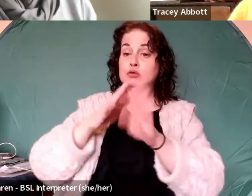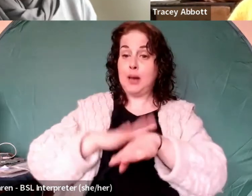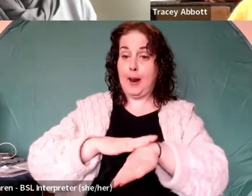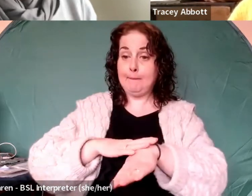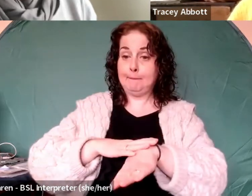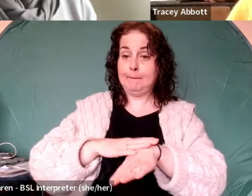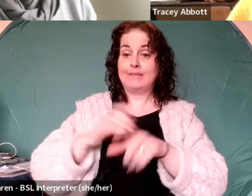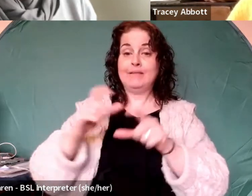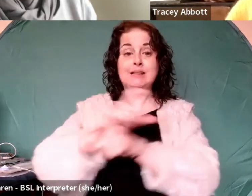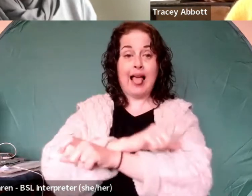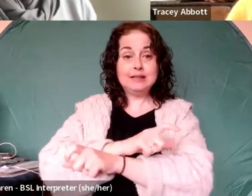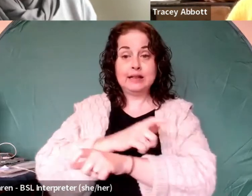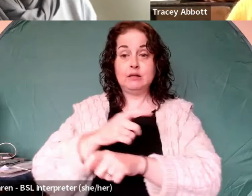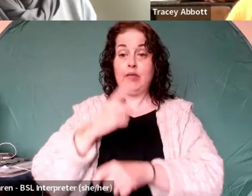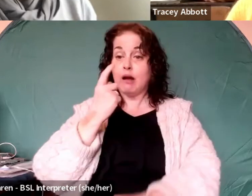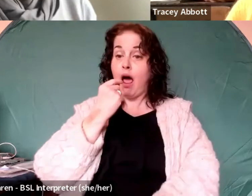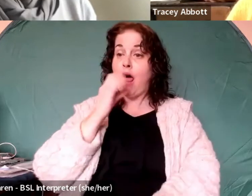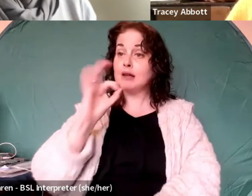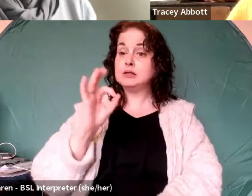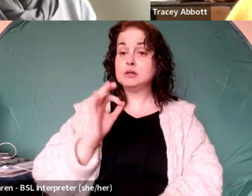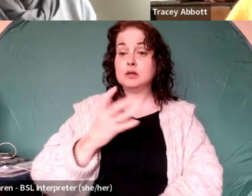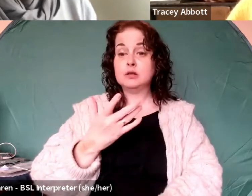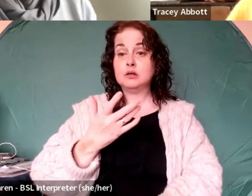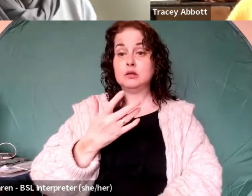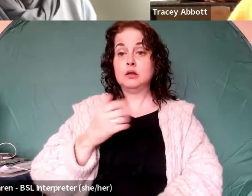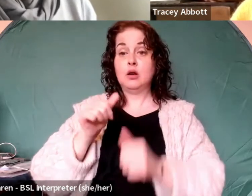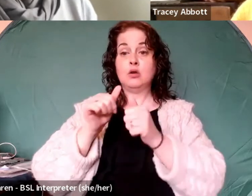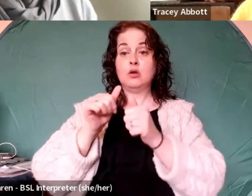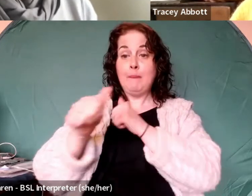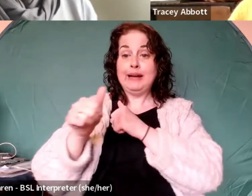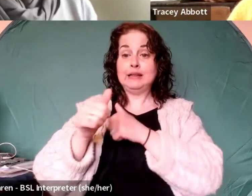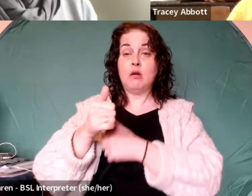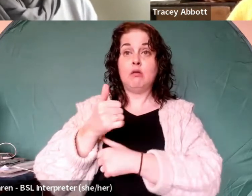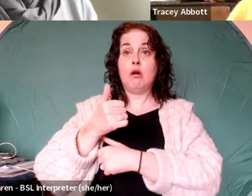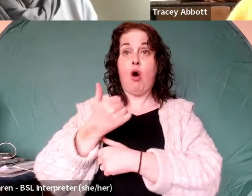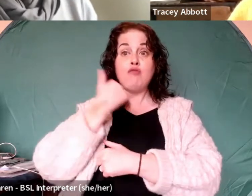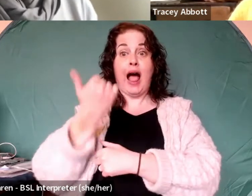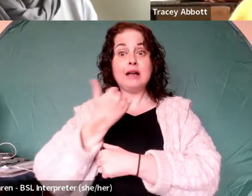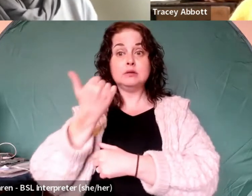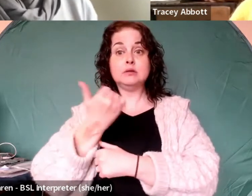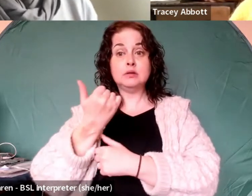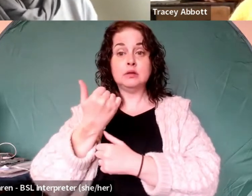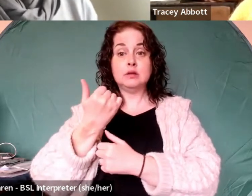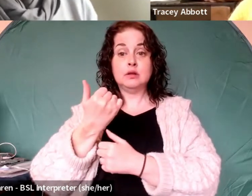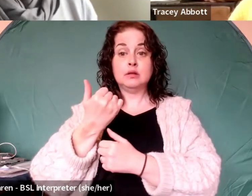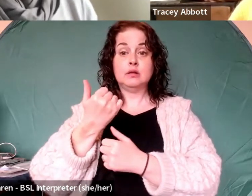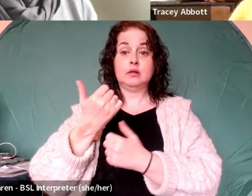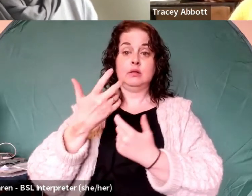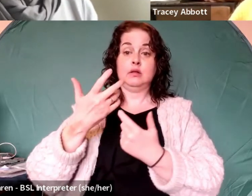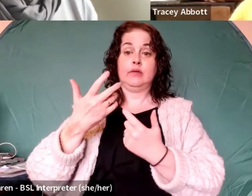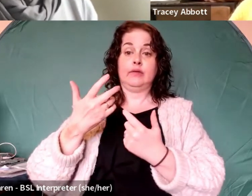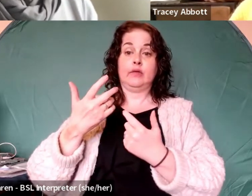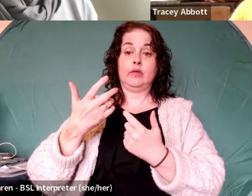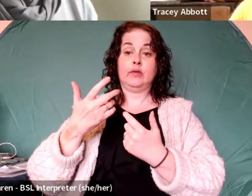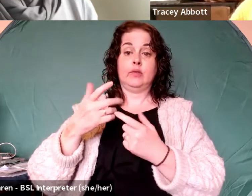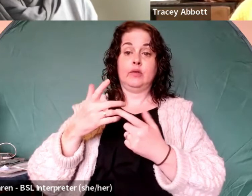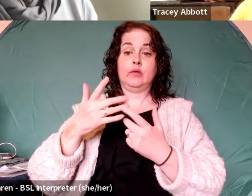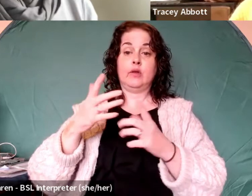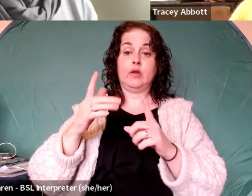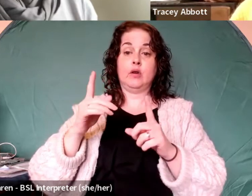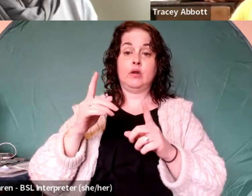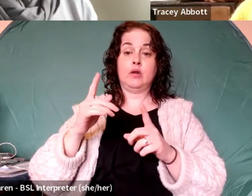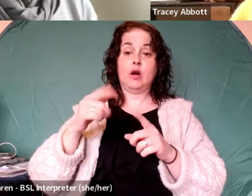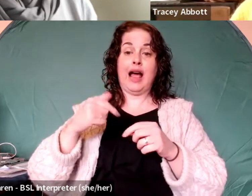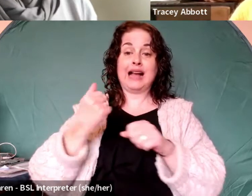they're dyslexic, that they can ask. Yeah. And that companies are okay with that. Absolutely. It is that welcoming message. But it's also, I did